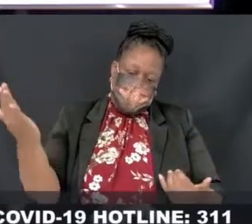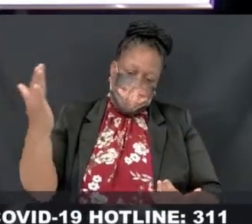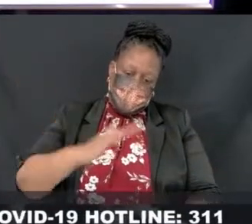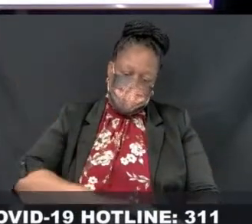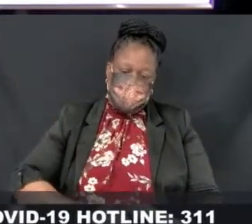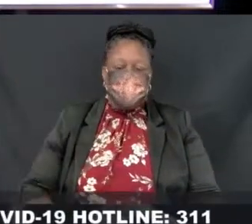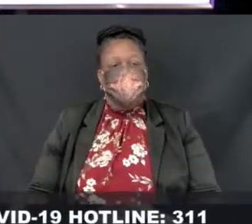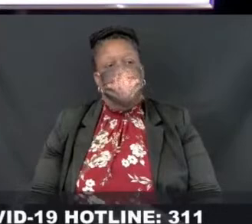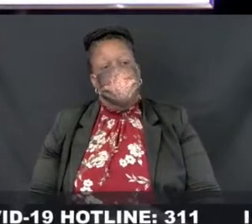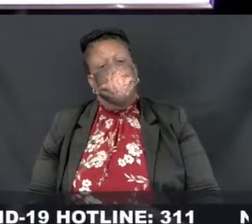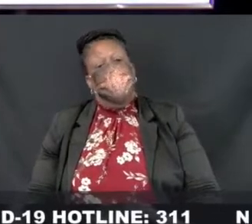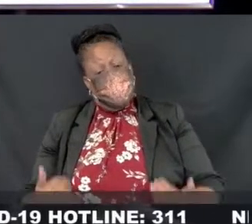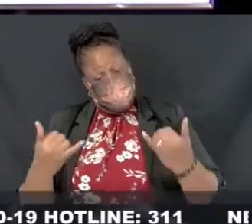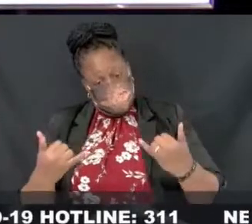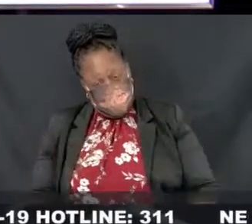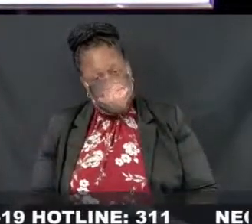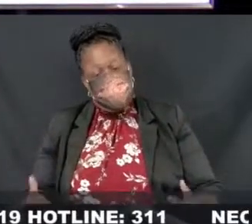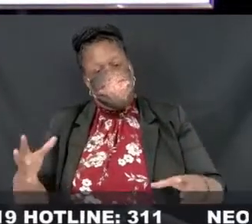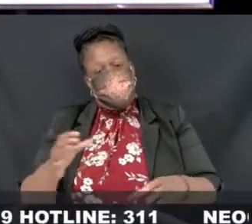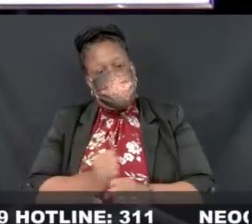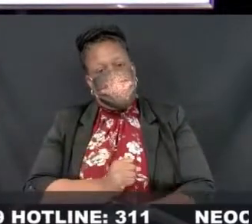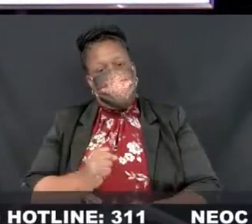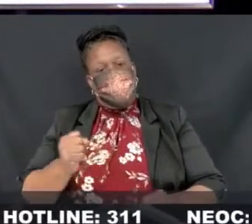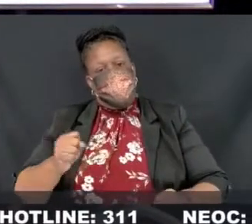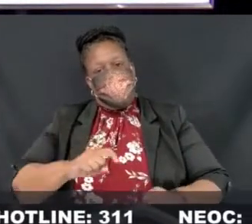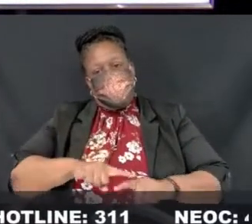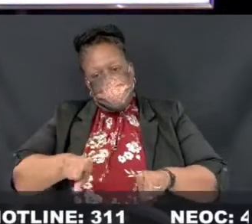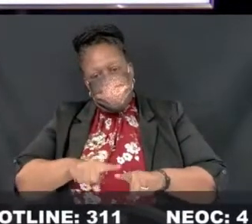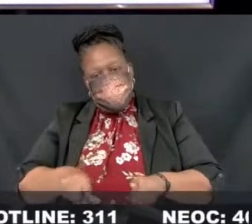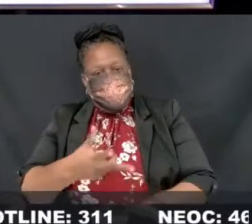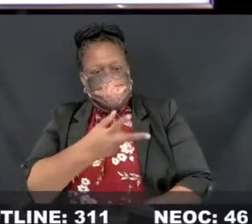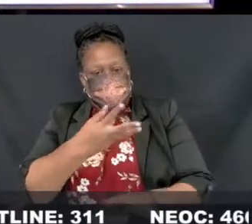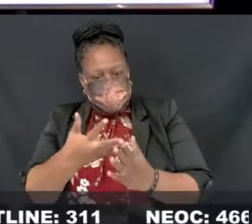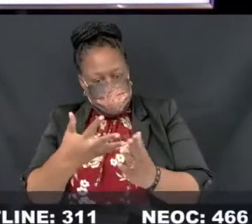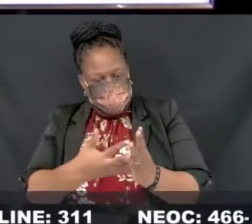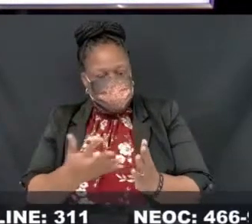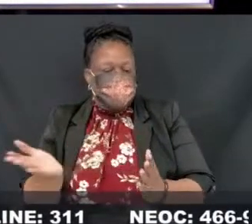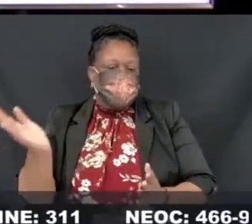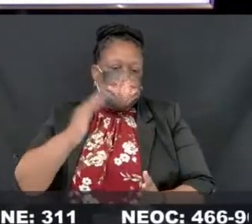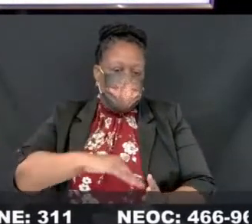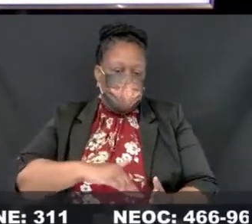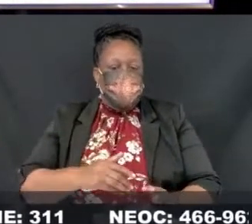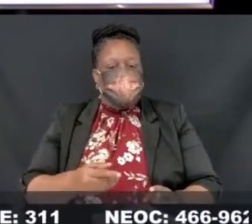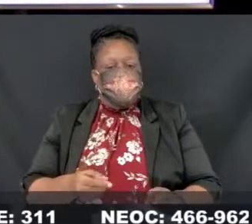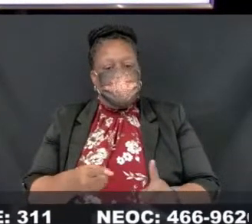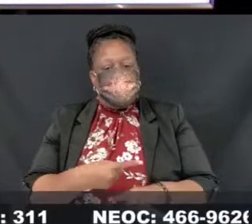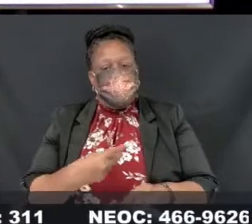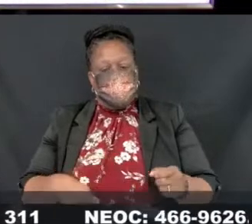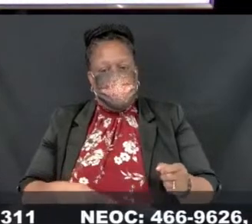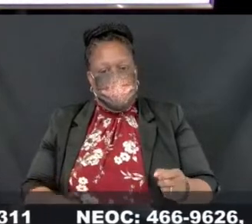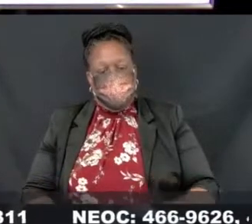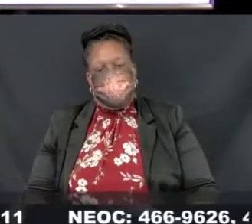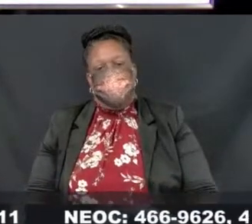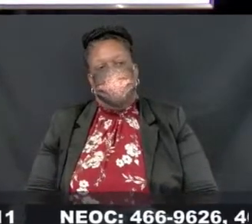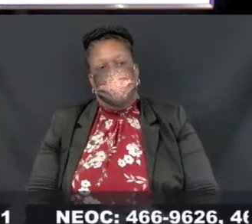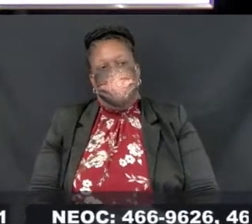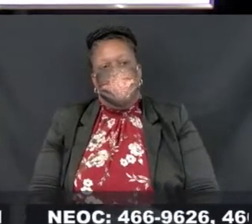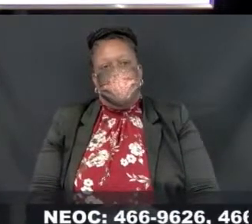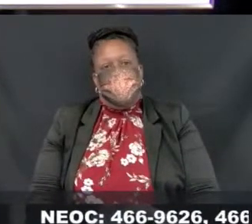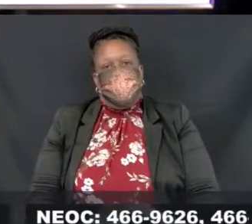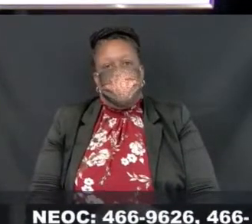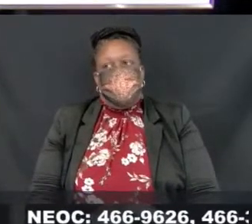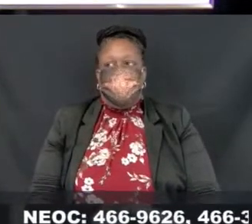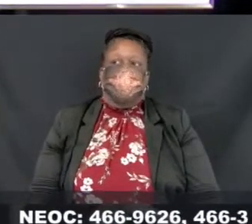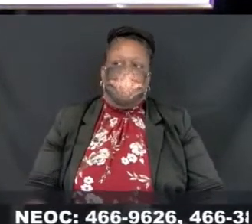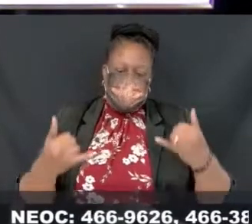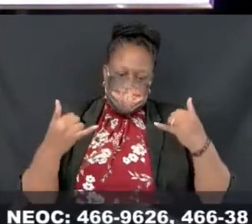to the rapid antigen tests for entry on the 1st of April. We now have a sufficient population